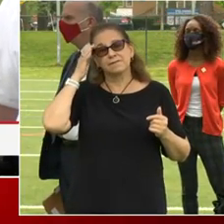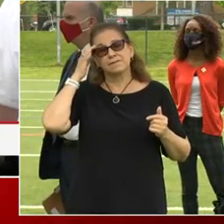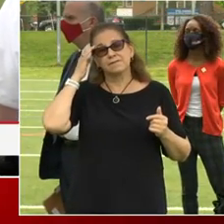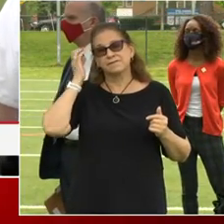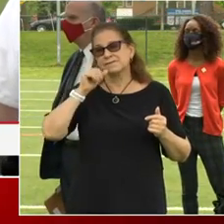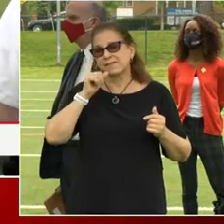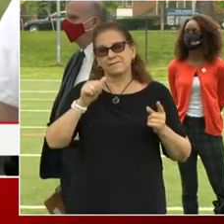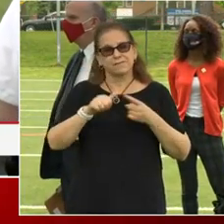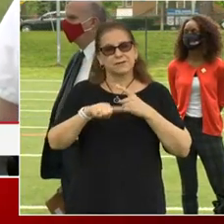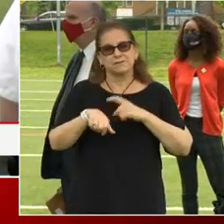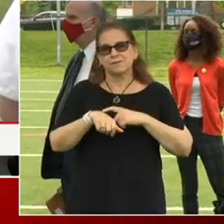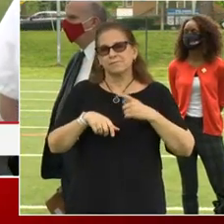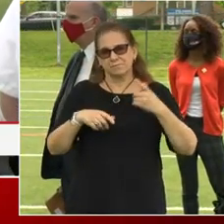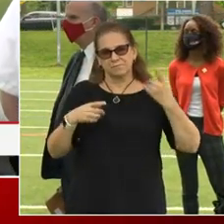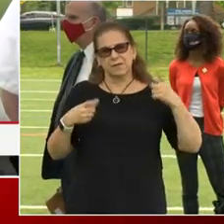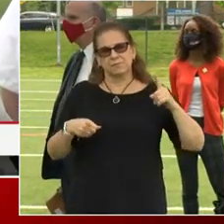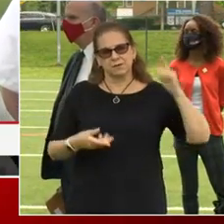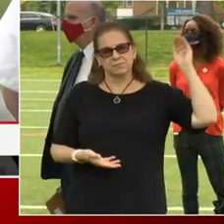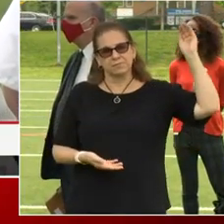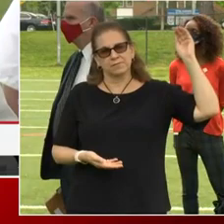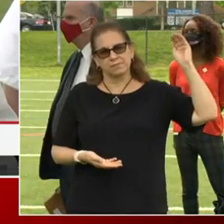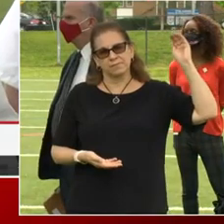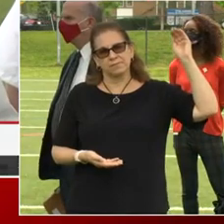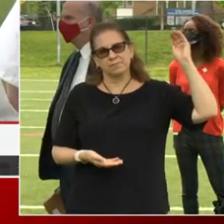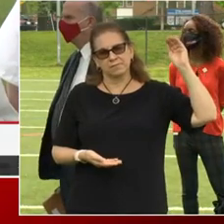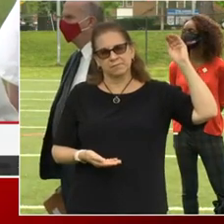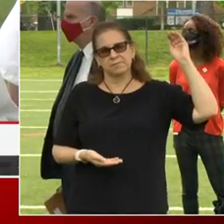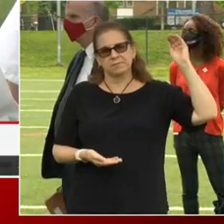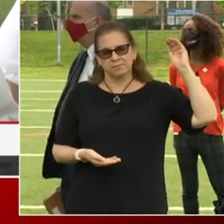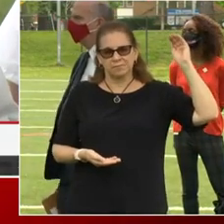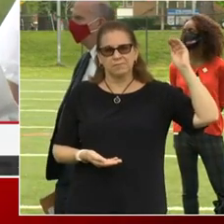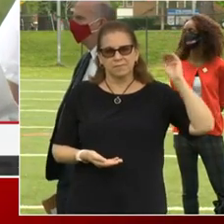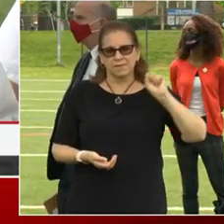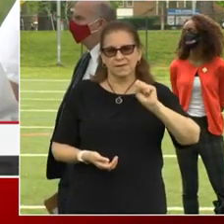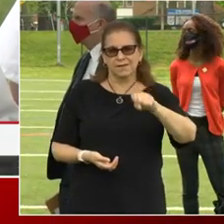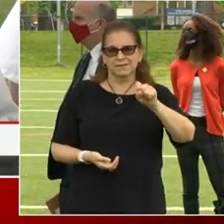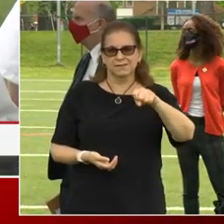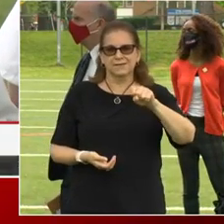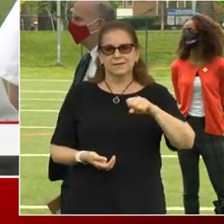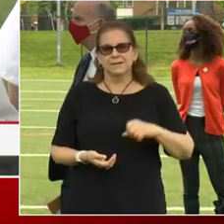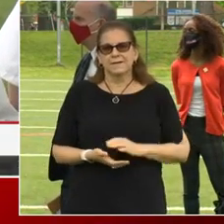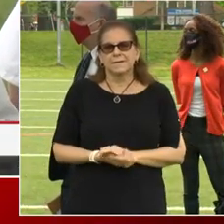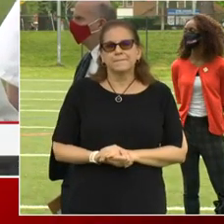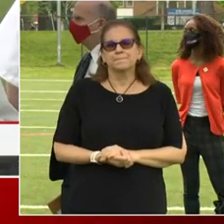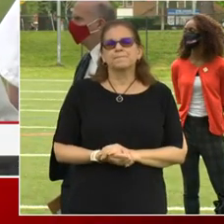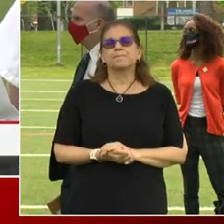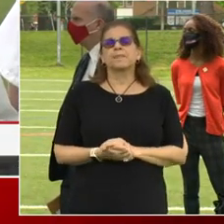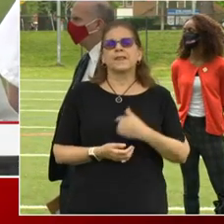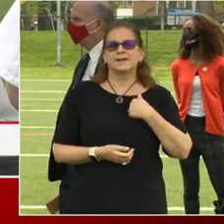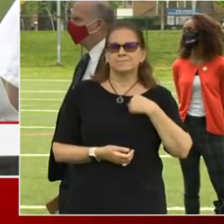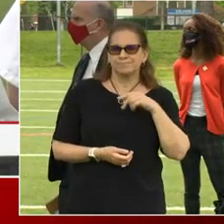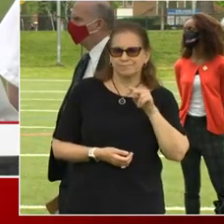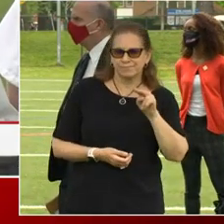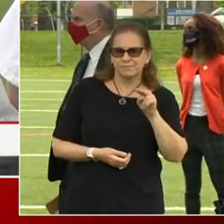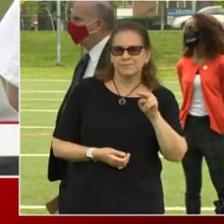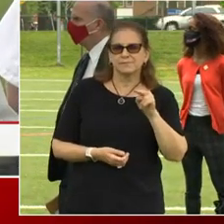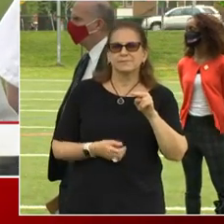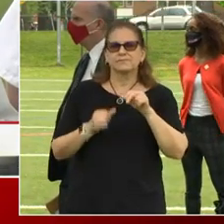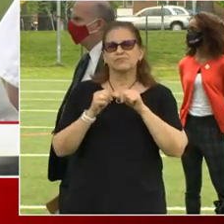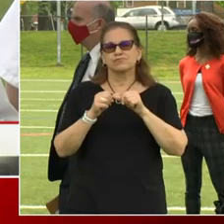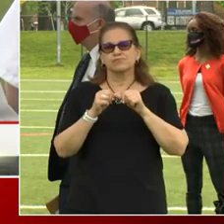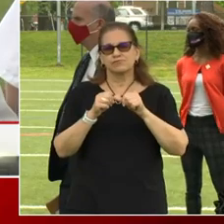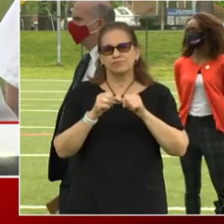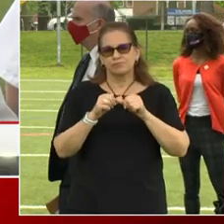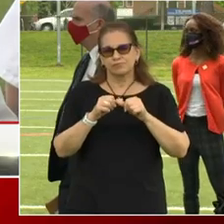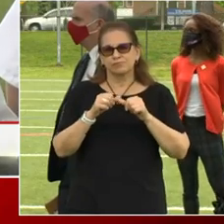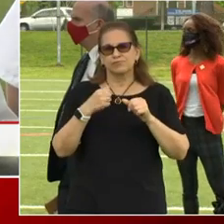that this has occurred, and I would strongly say that it's something that we need to continue to not just watch, but it's something